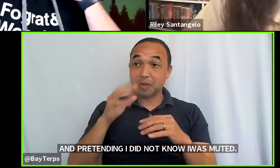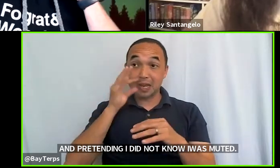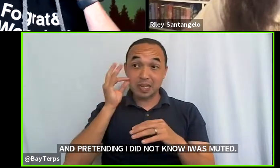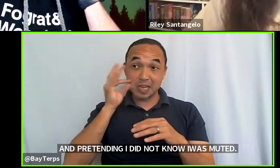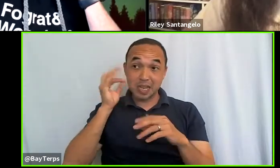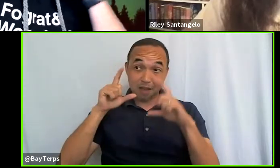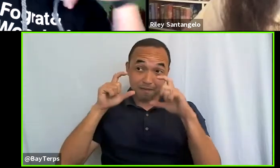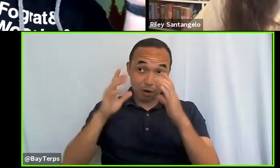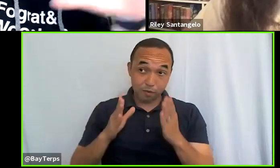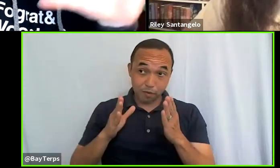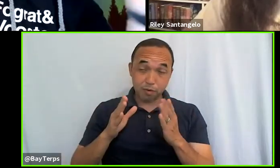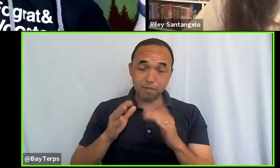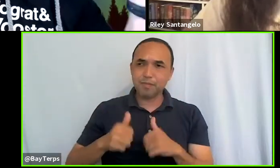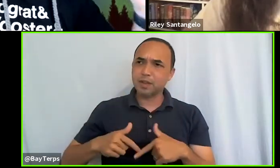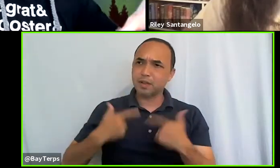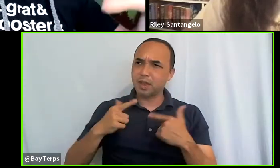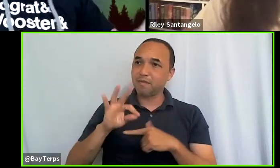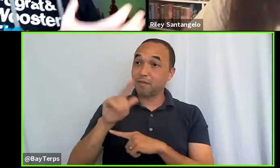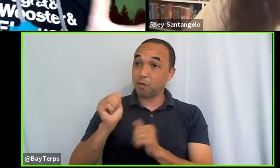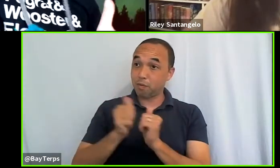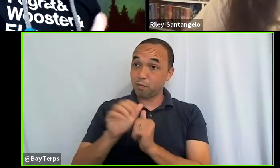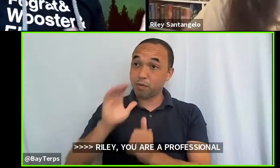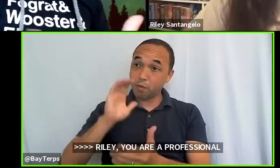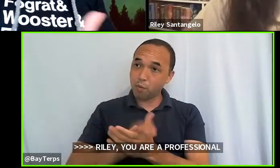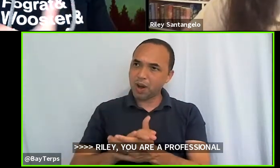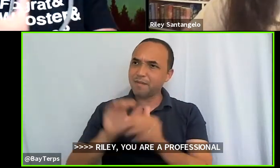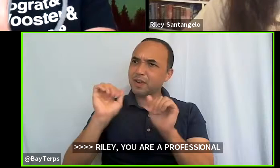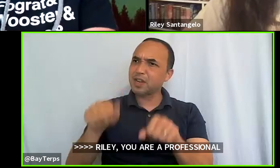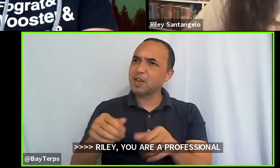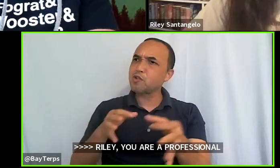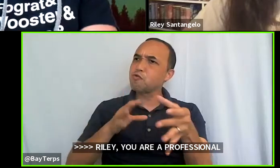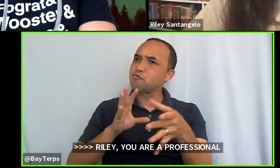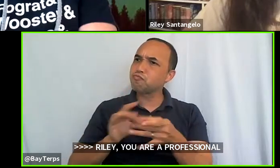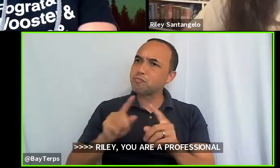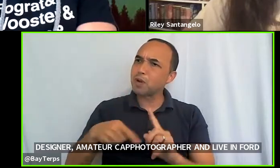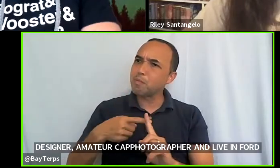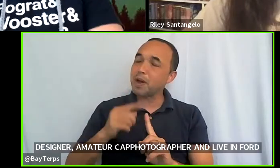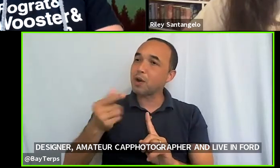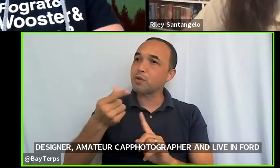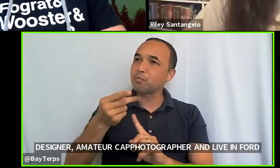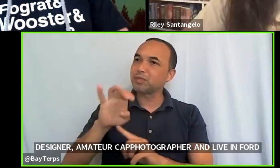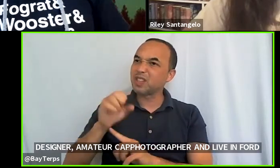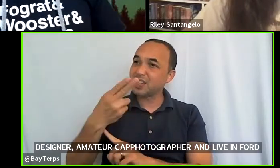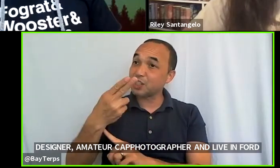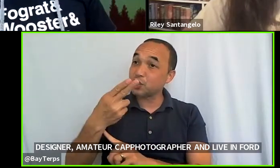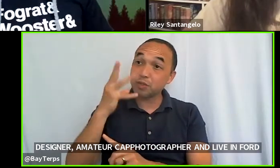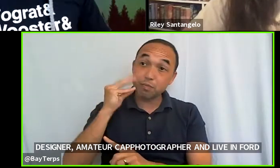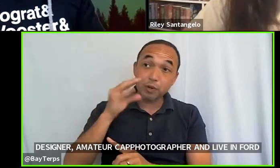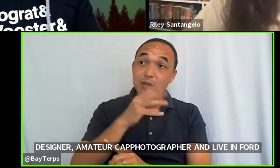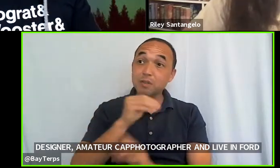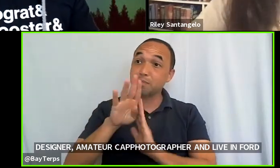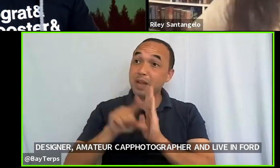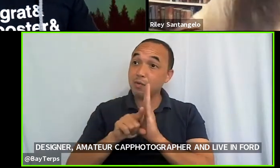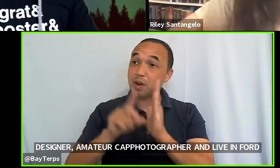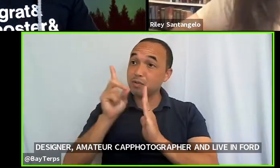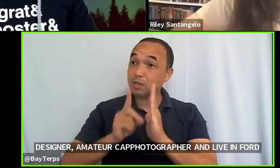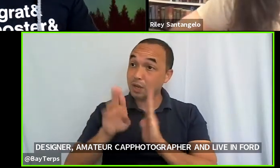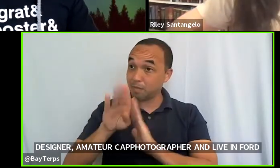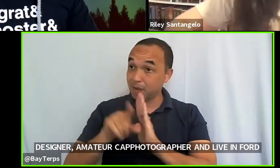wife. Can you tell us a little bit more about how you came to GISH and your background as a designer?